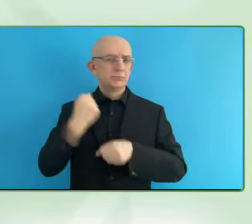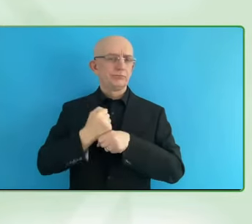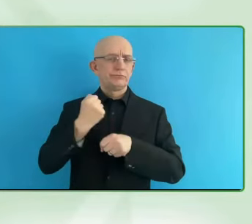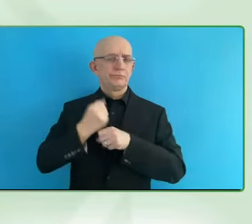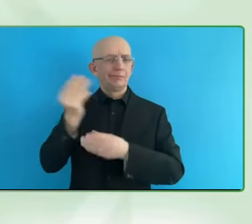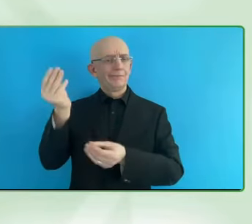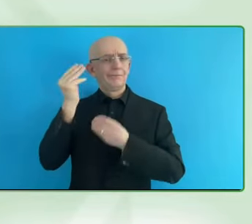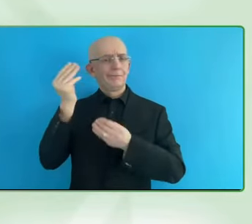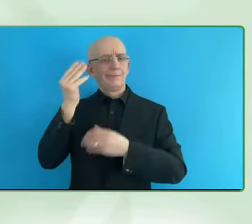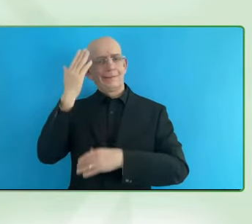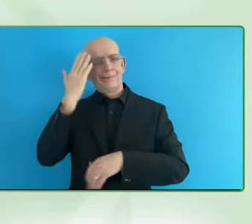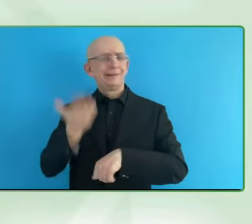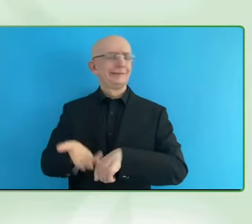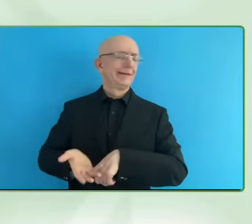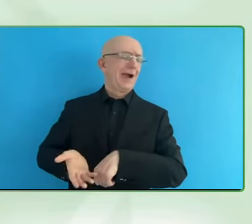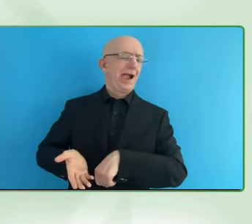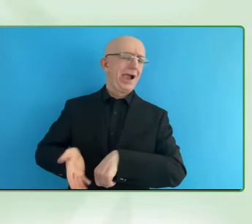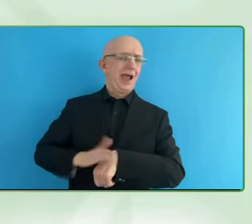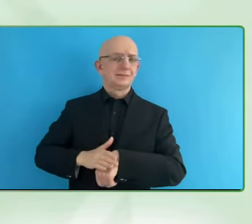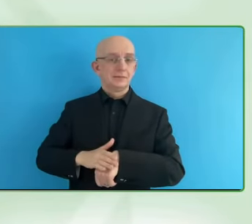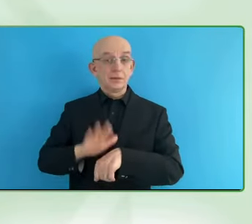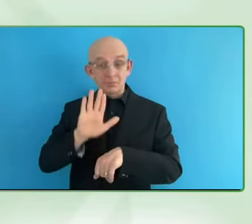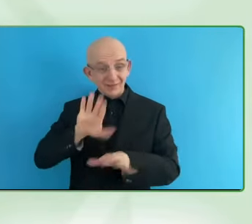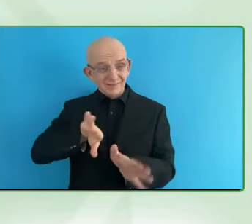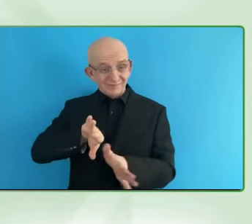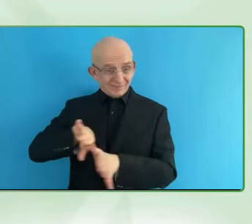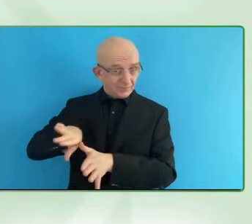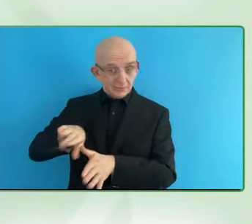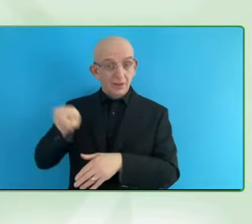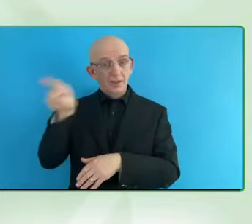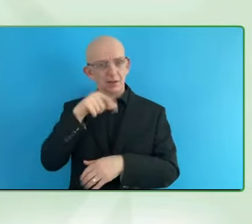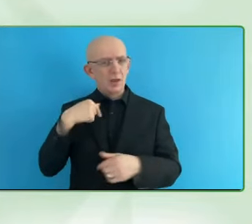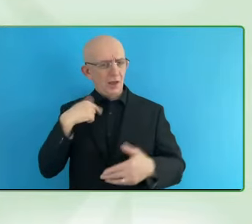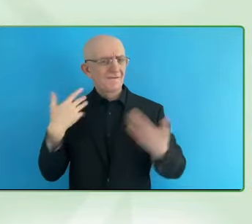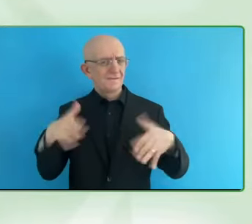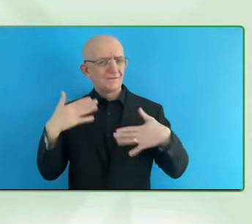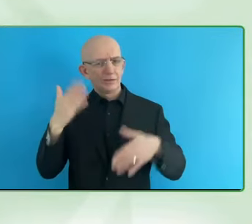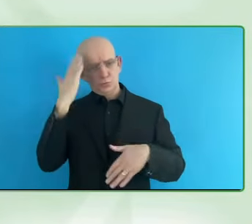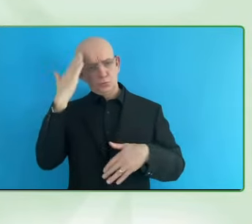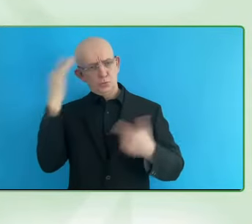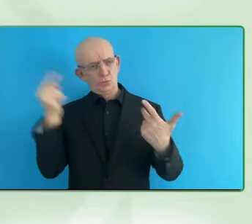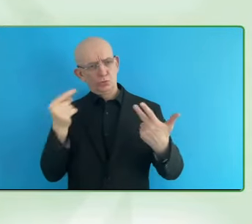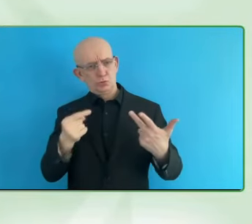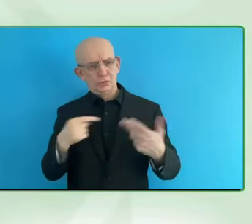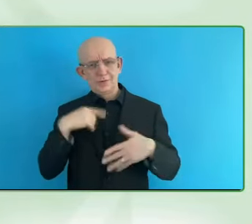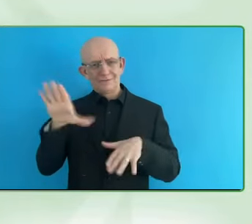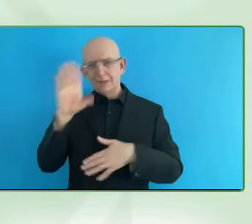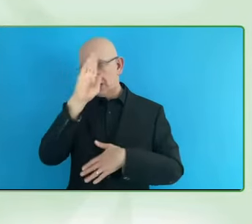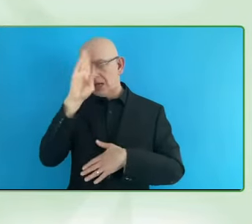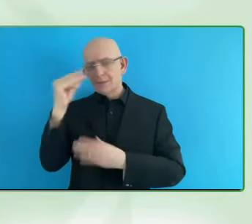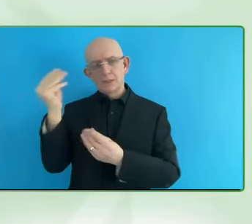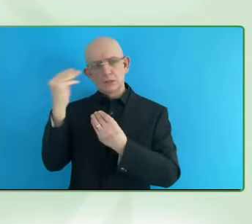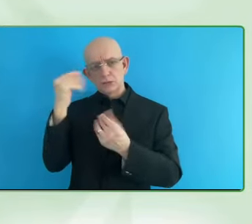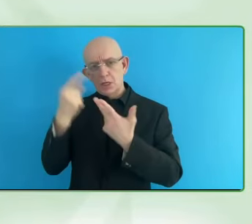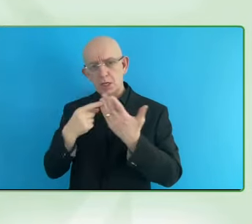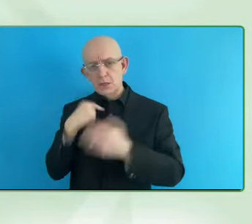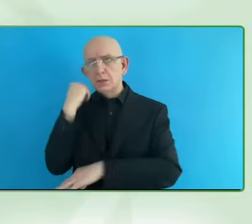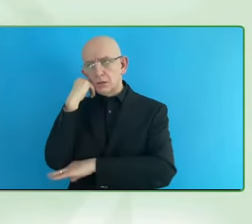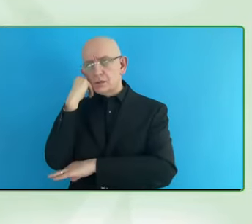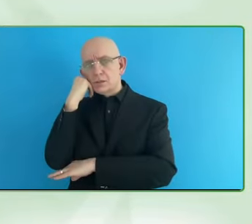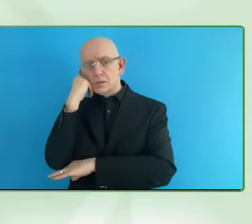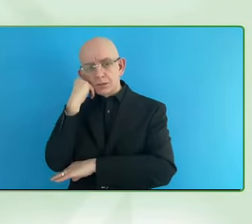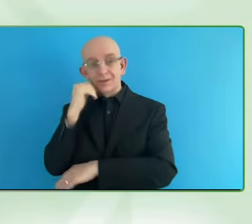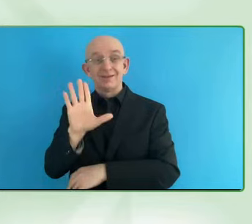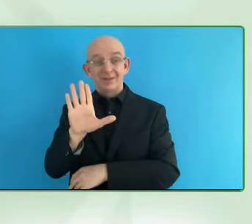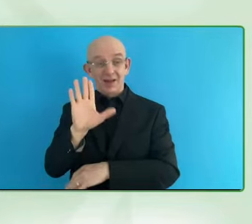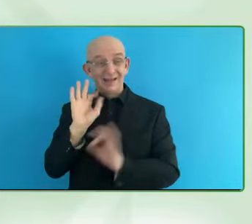individual child, I would claim that their parents are the experts in understanding what motivates